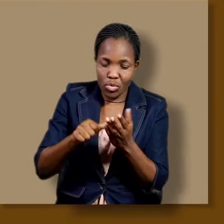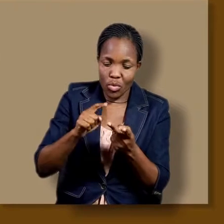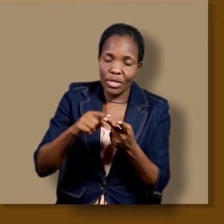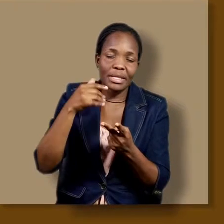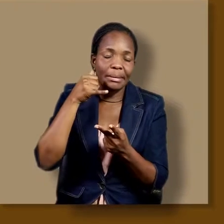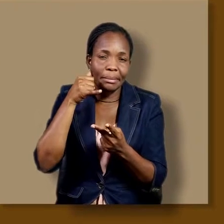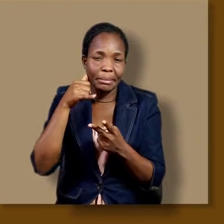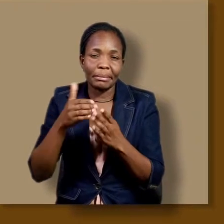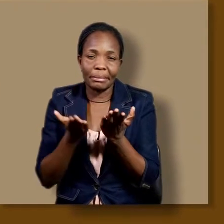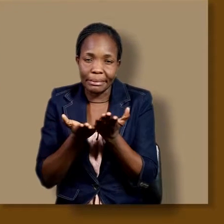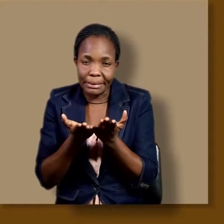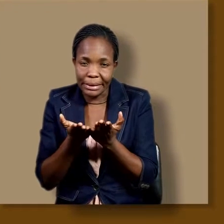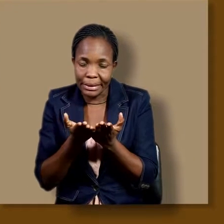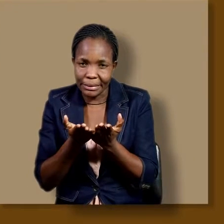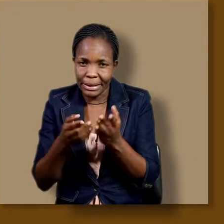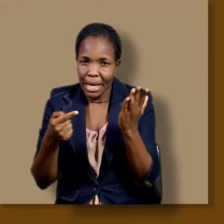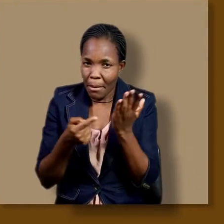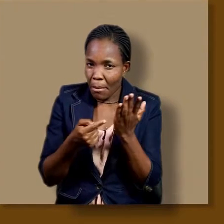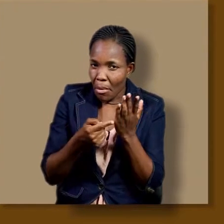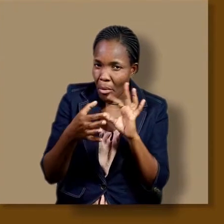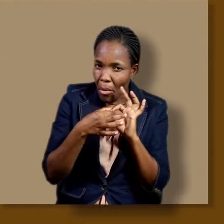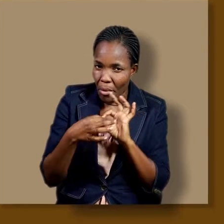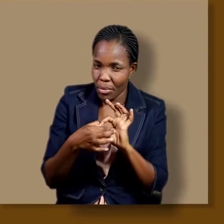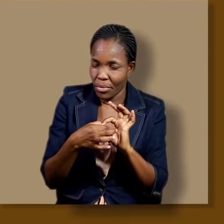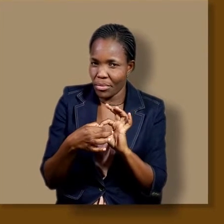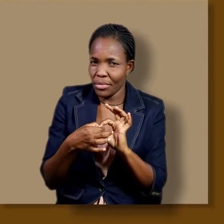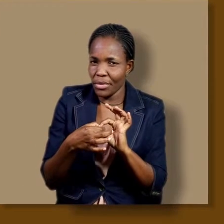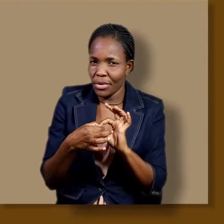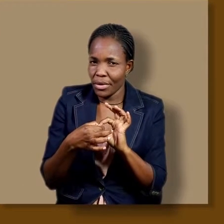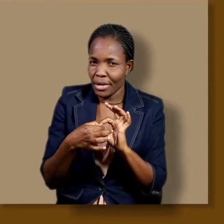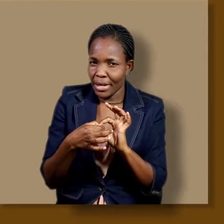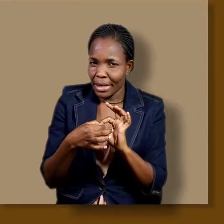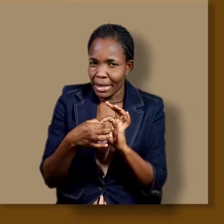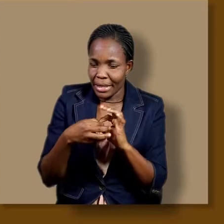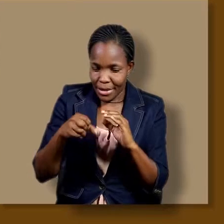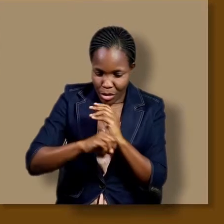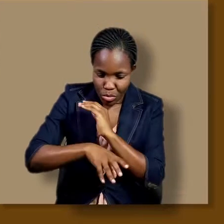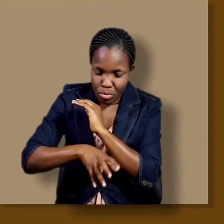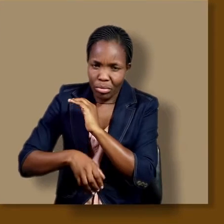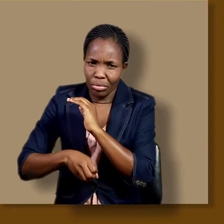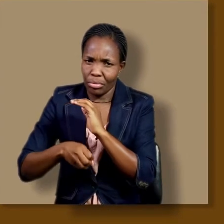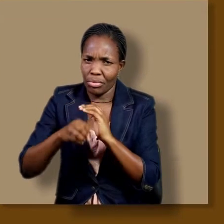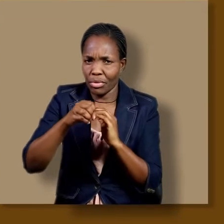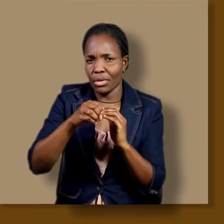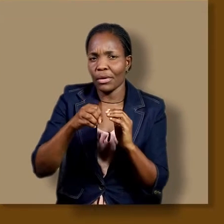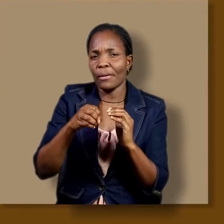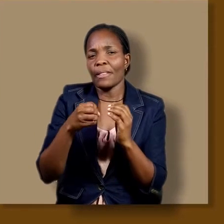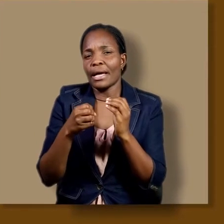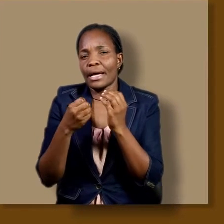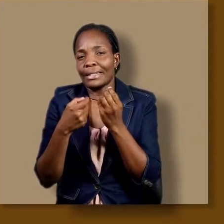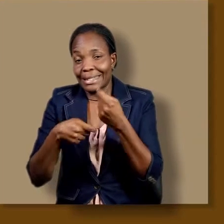telecommunications services, technical cooperation, fertilizer development, trade